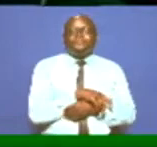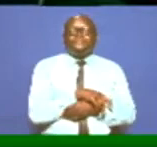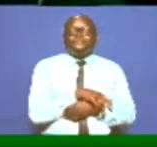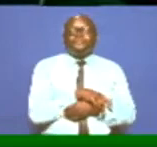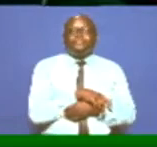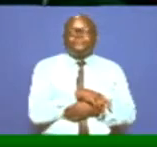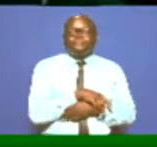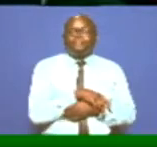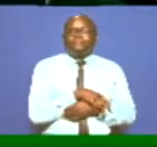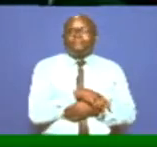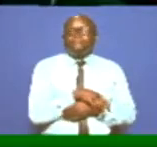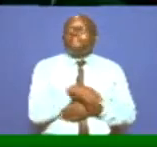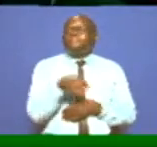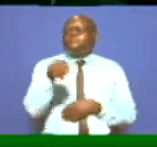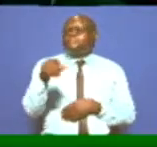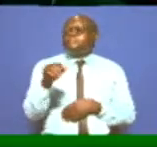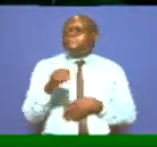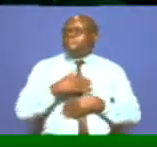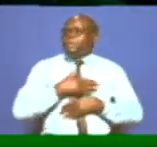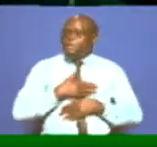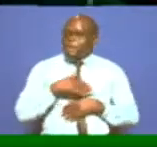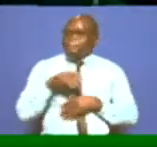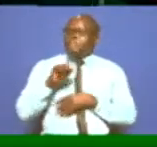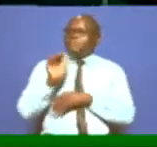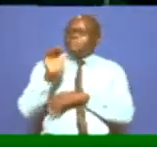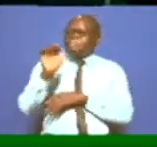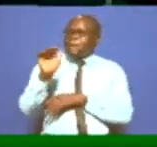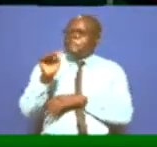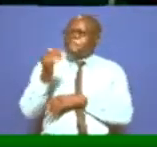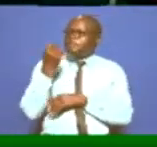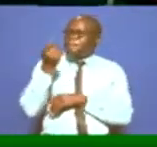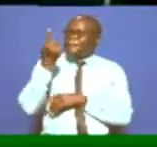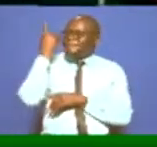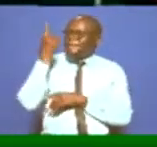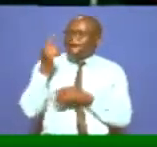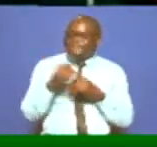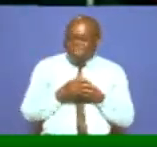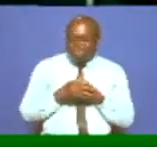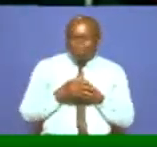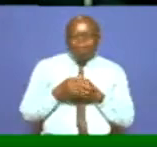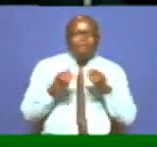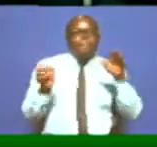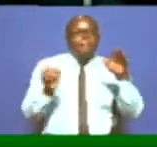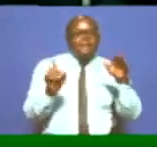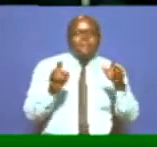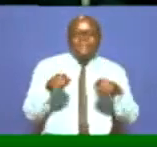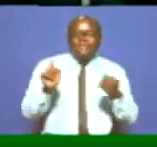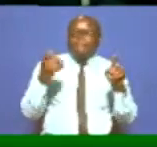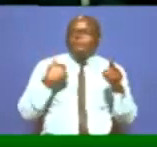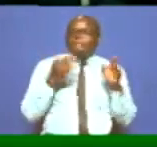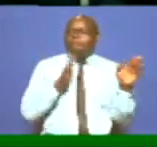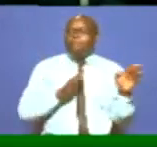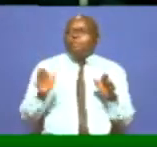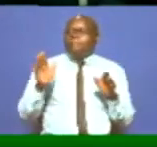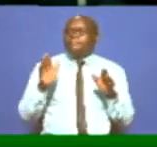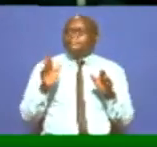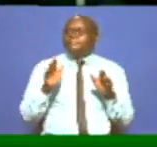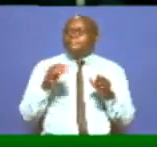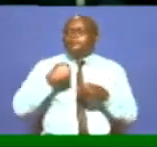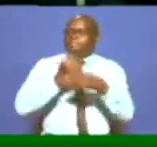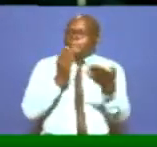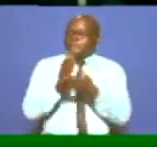2021. Honorable Rahim Dawood will also be seeking to understand what measures is the ministry putting in place to ensure that Mr.